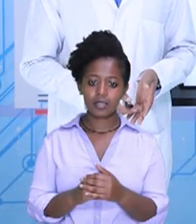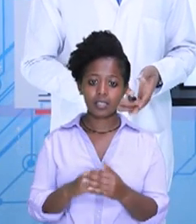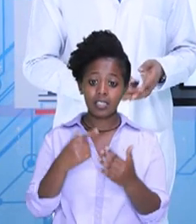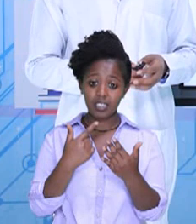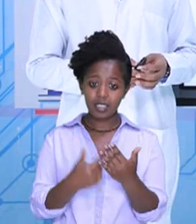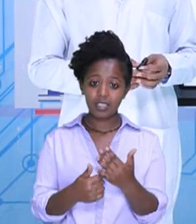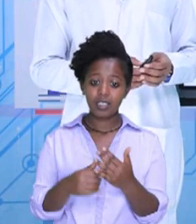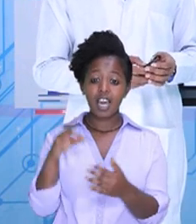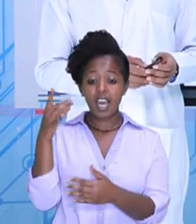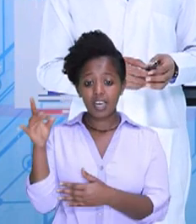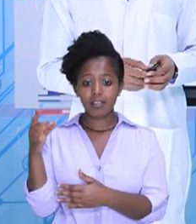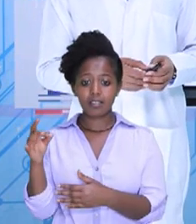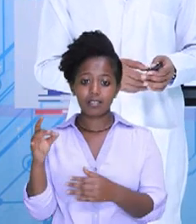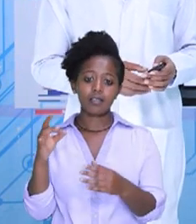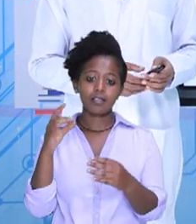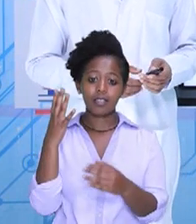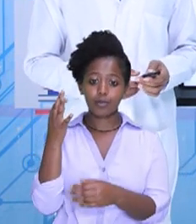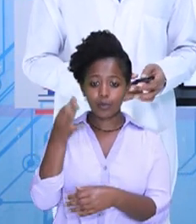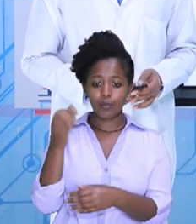From these 18 types,